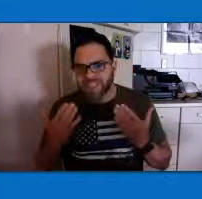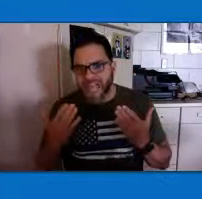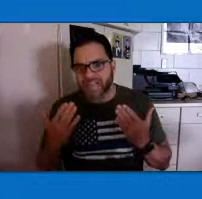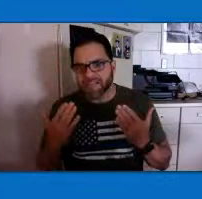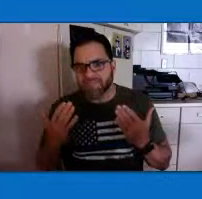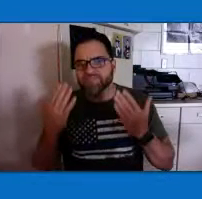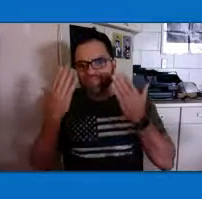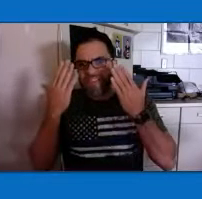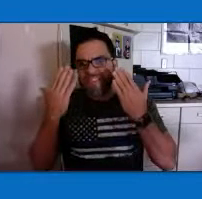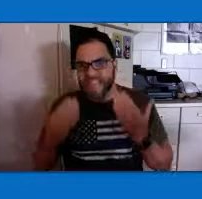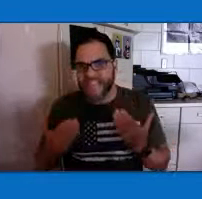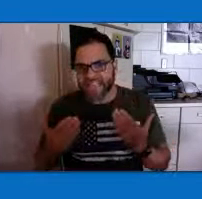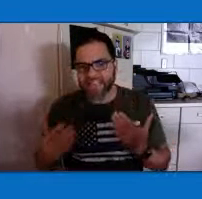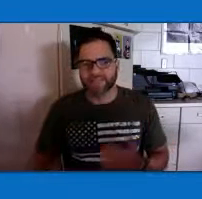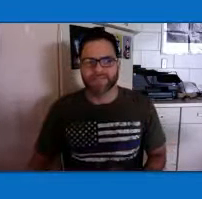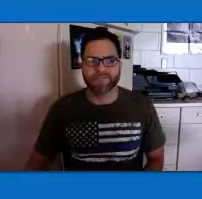Sad.